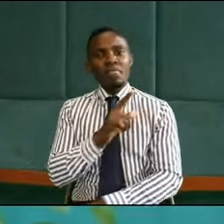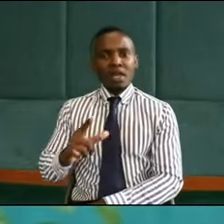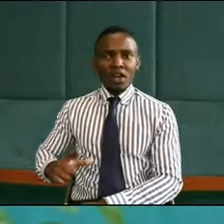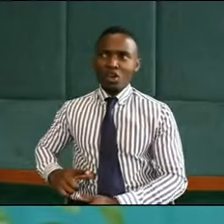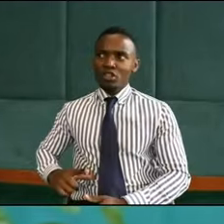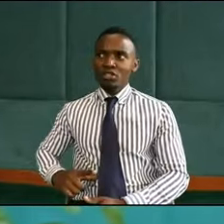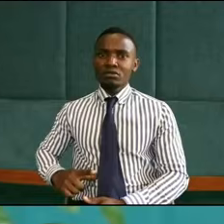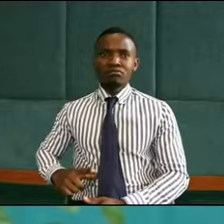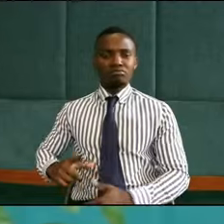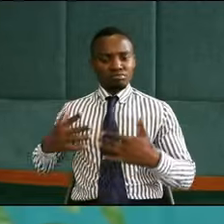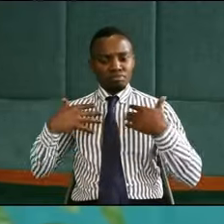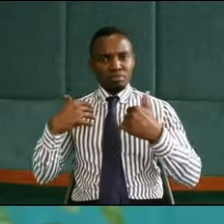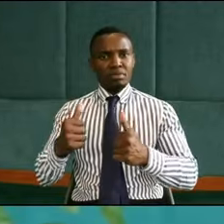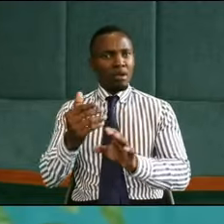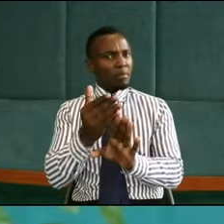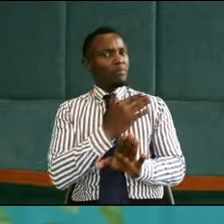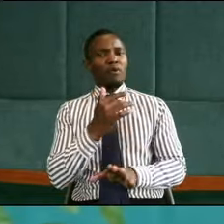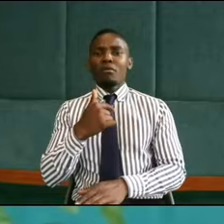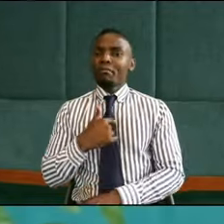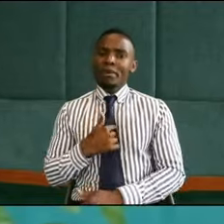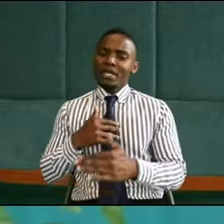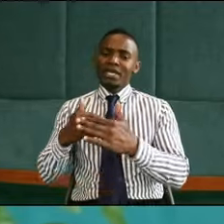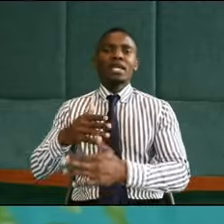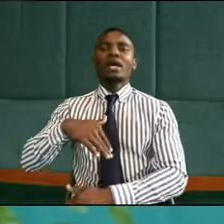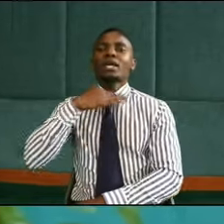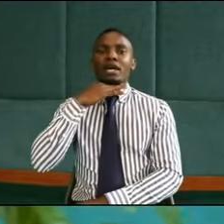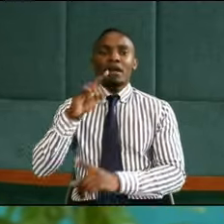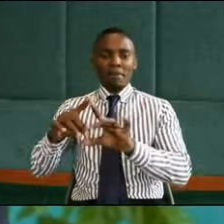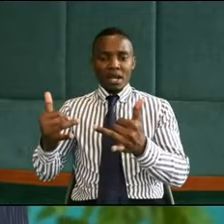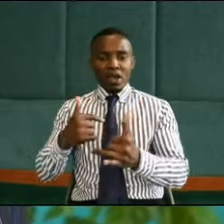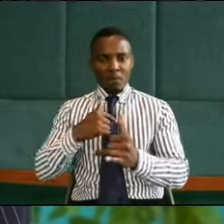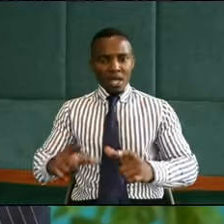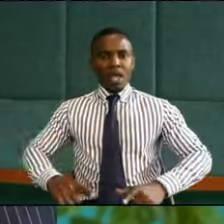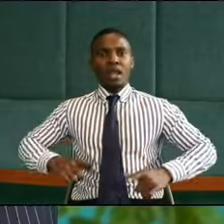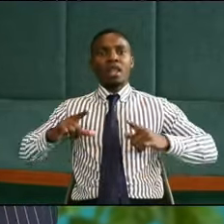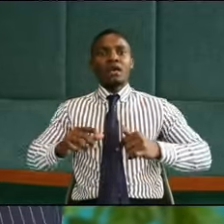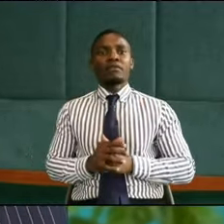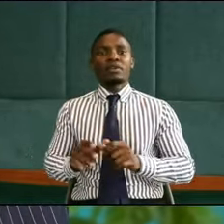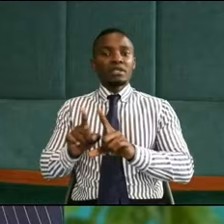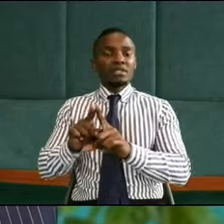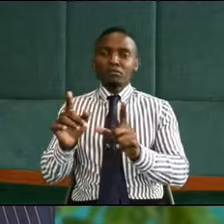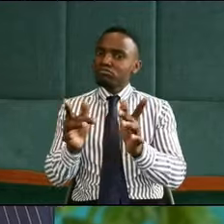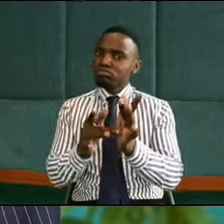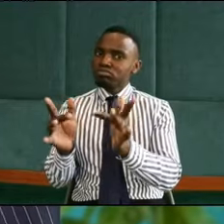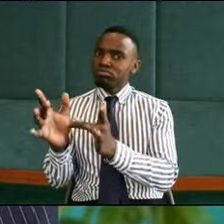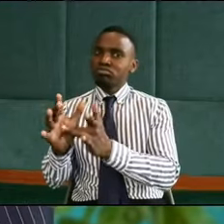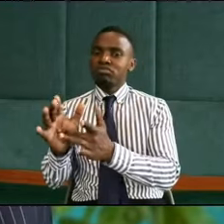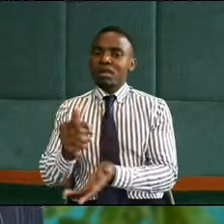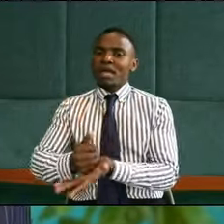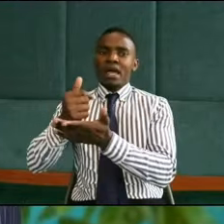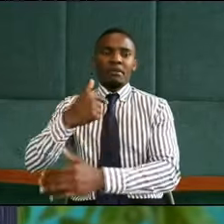I was dead, but now I'm alive. I was gone, but he brought me back. He